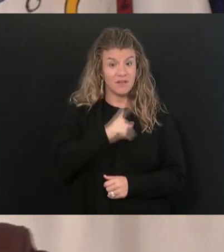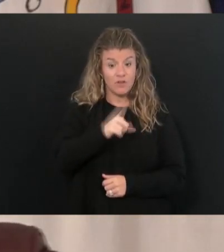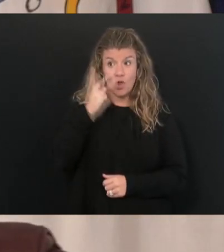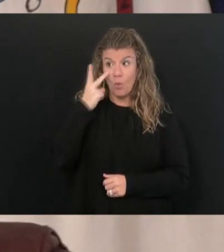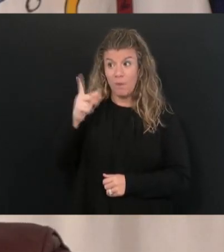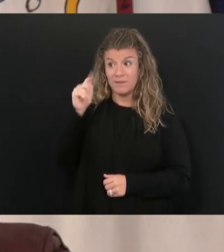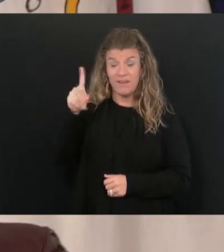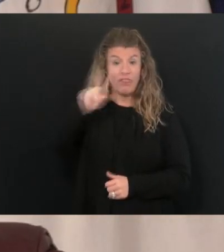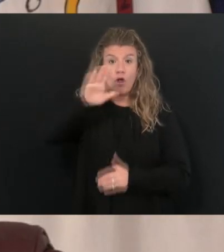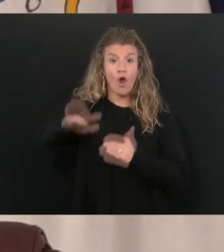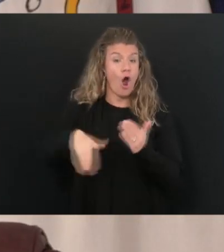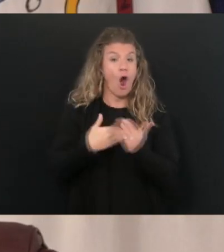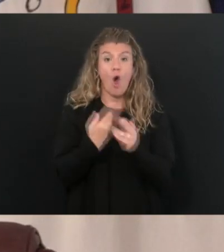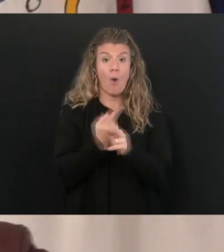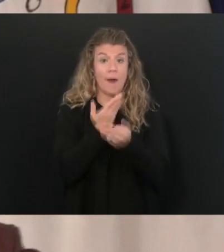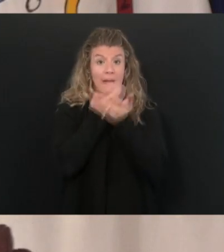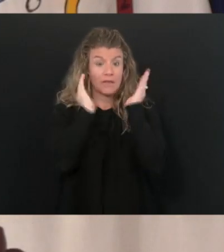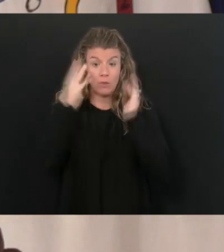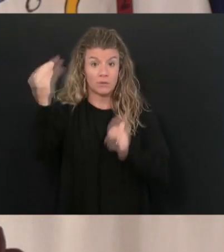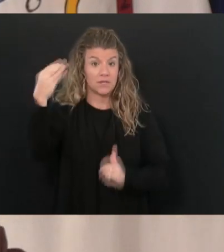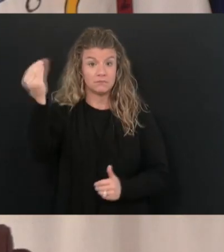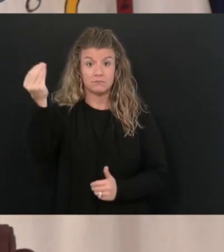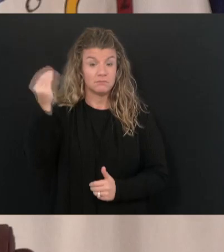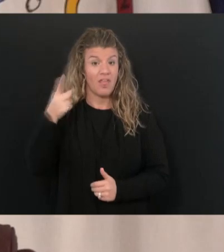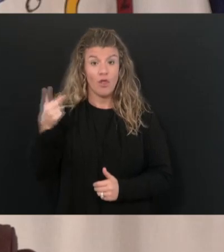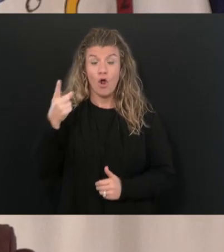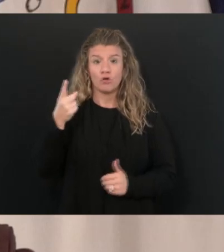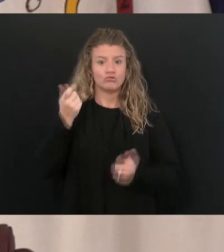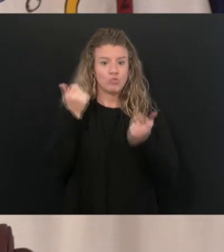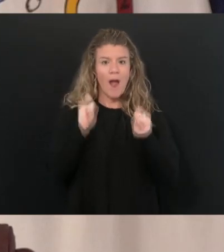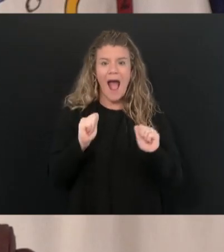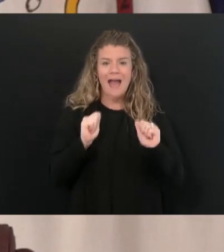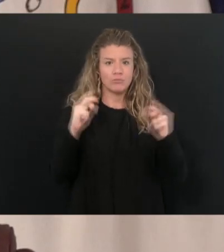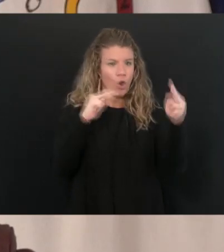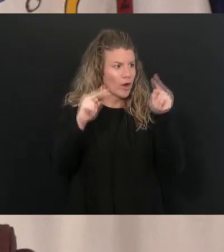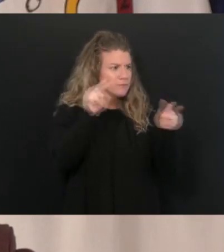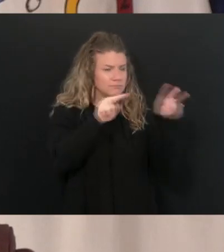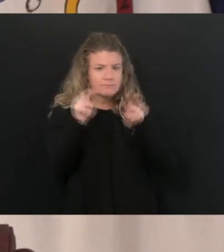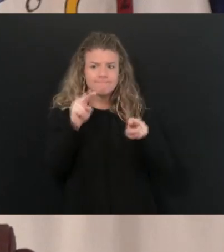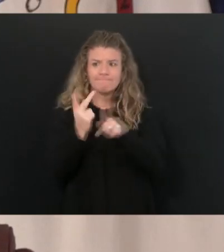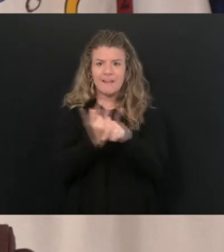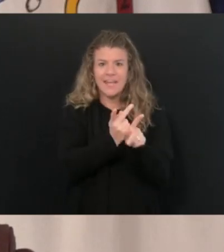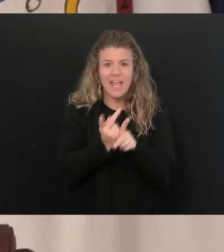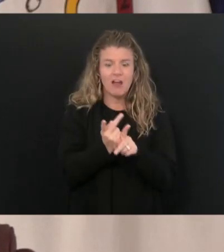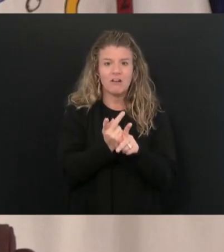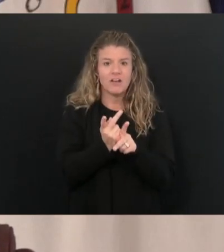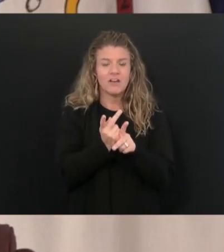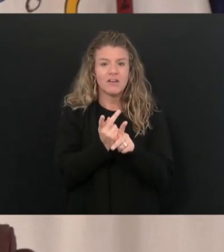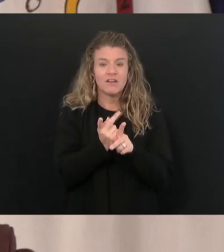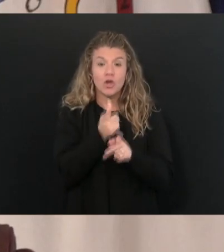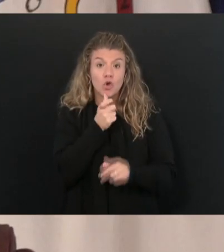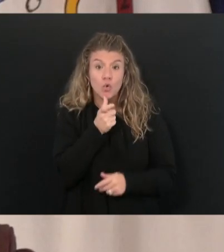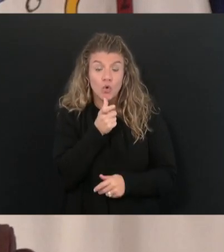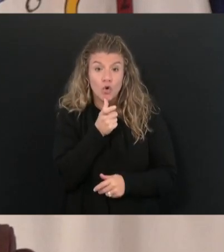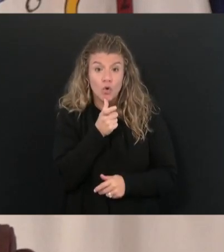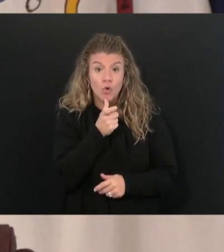got masks on when they're outside and everything, and they're all trying to look out after who? They're trying